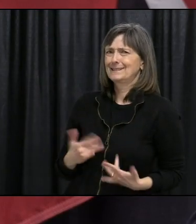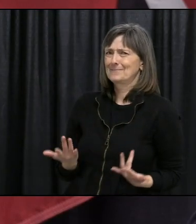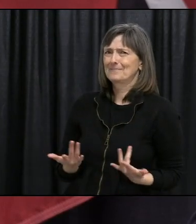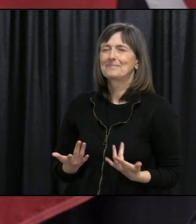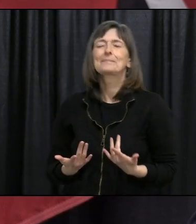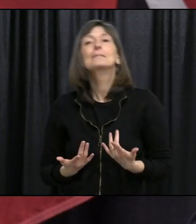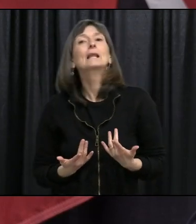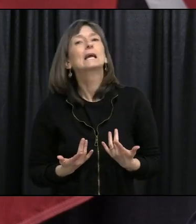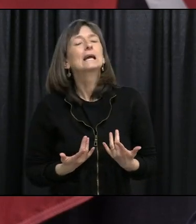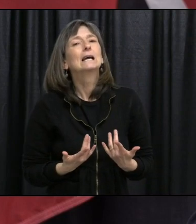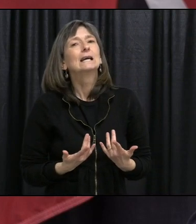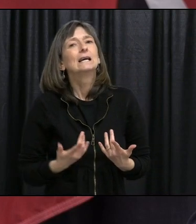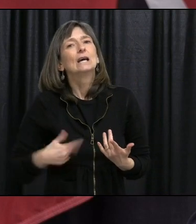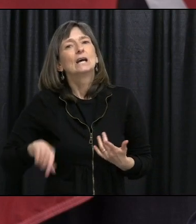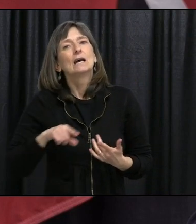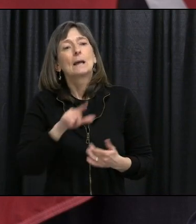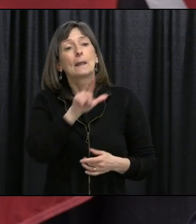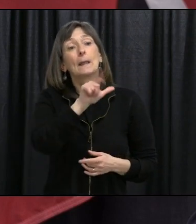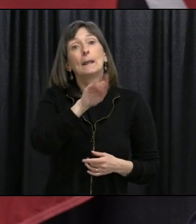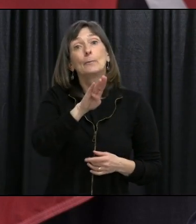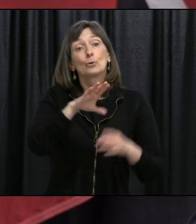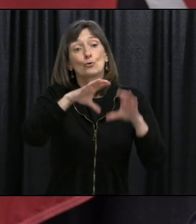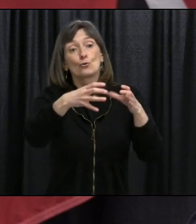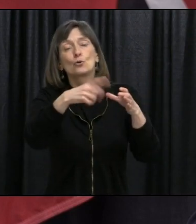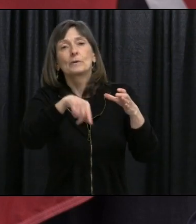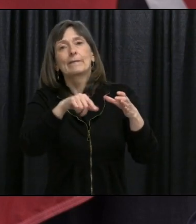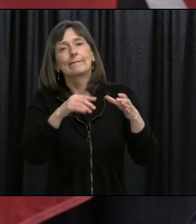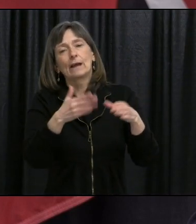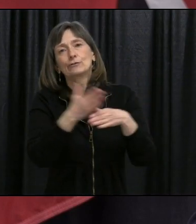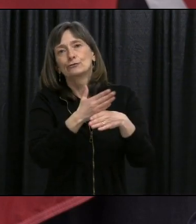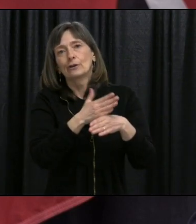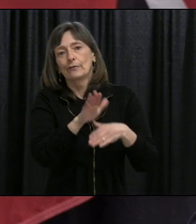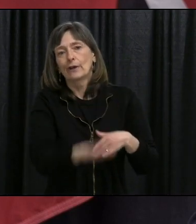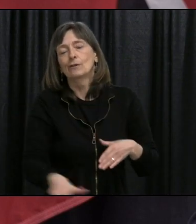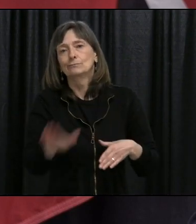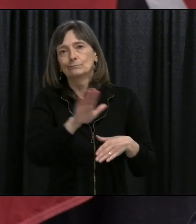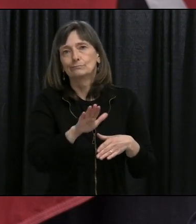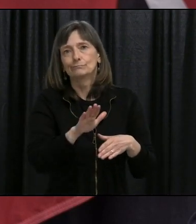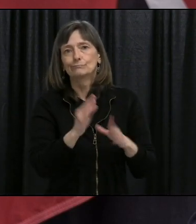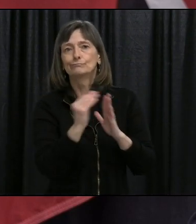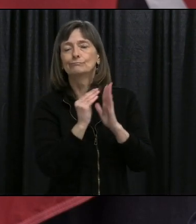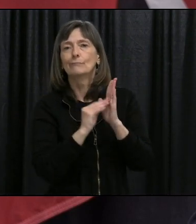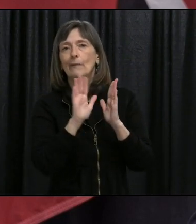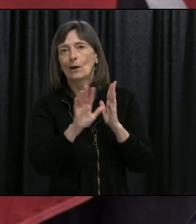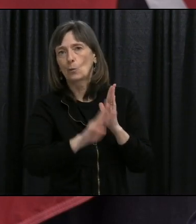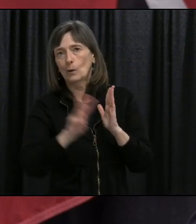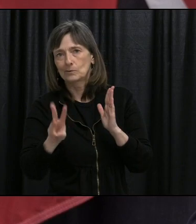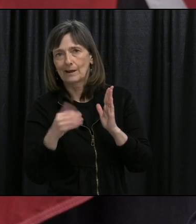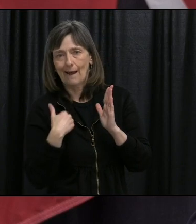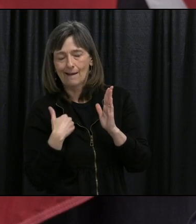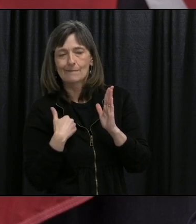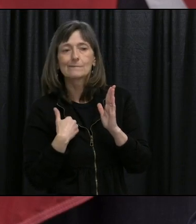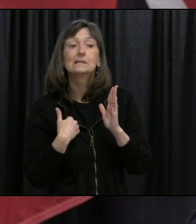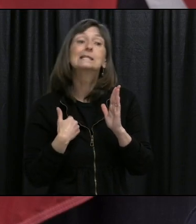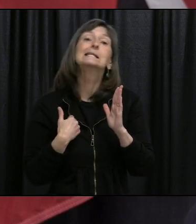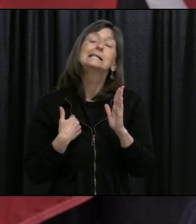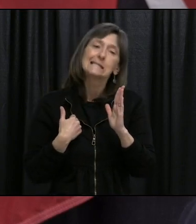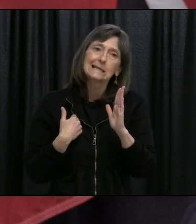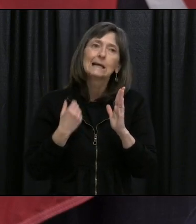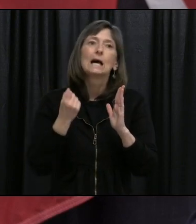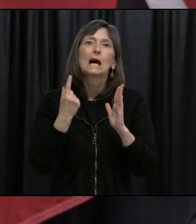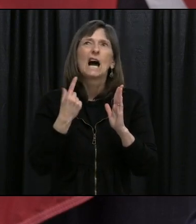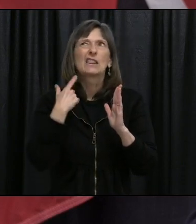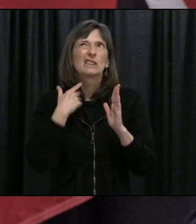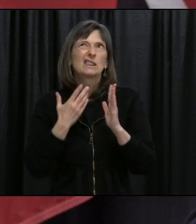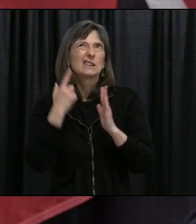and Labrador, they share these COVID numbers with people across the province as well. And I understand this would probably go through